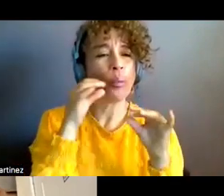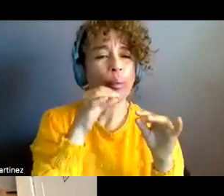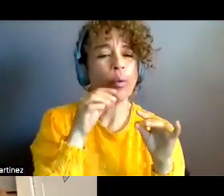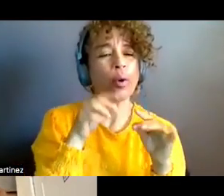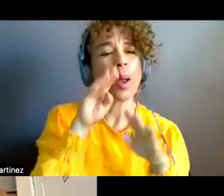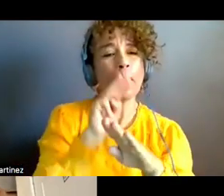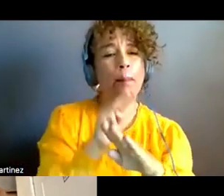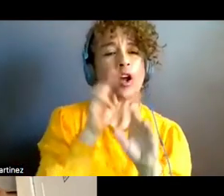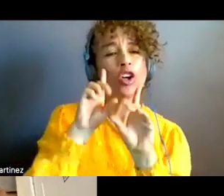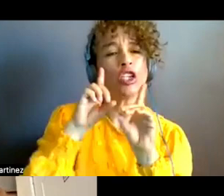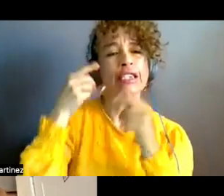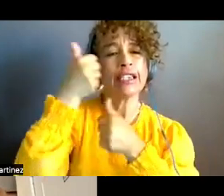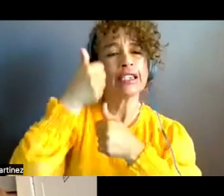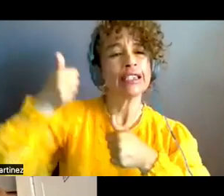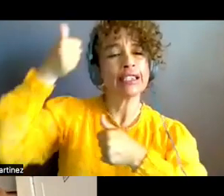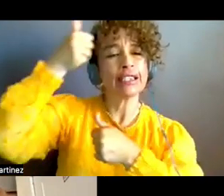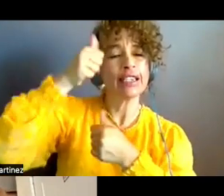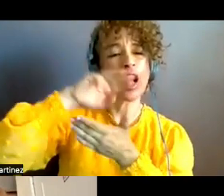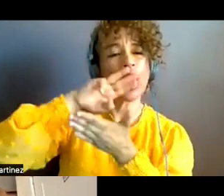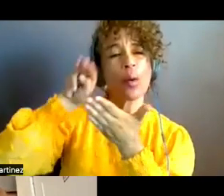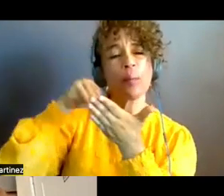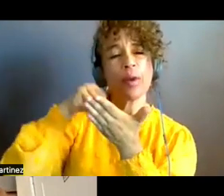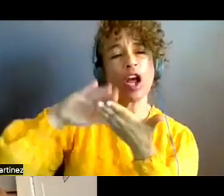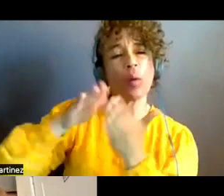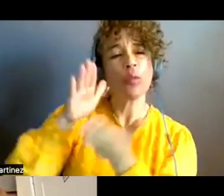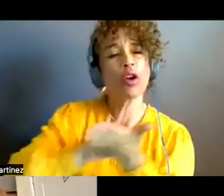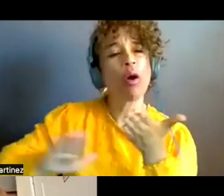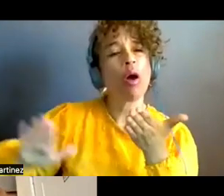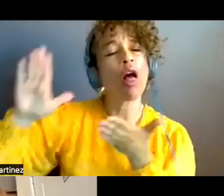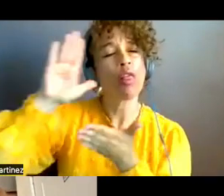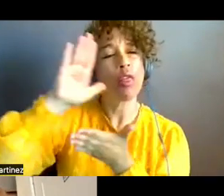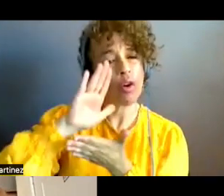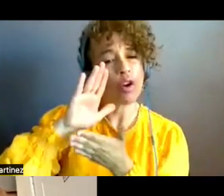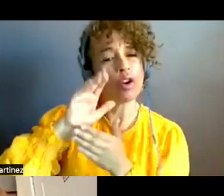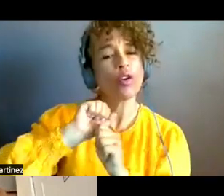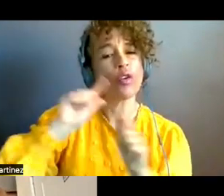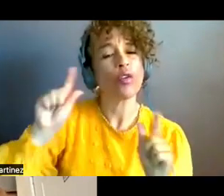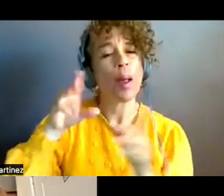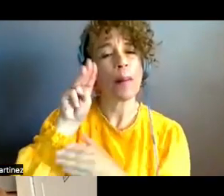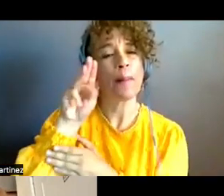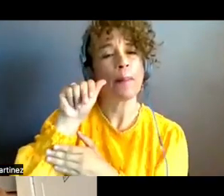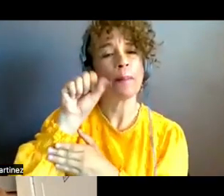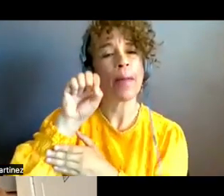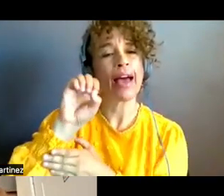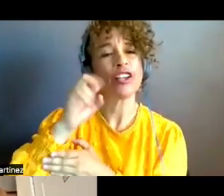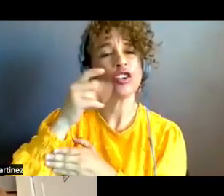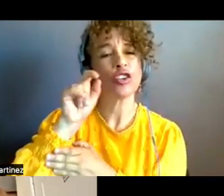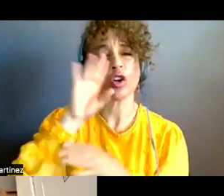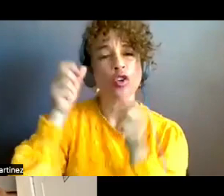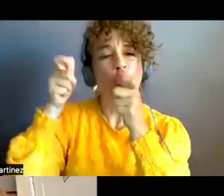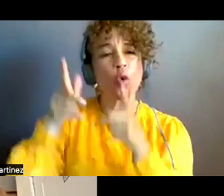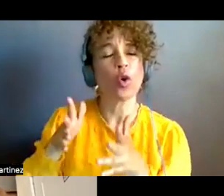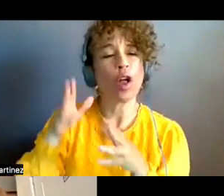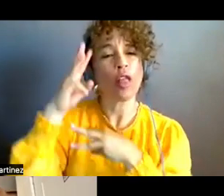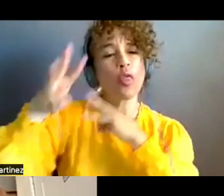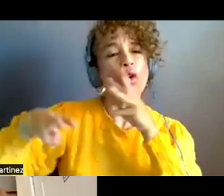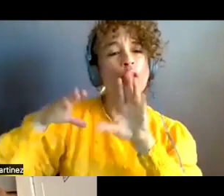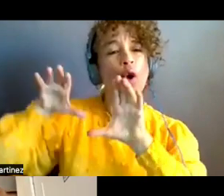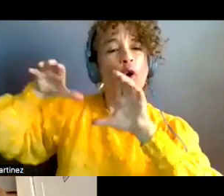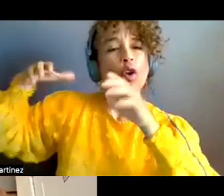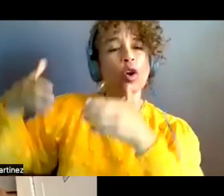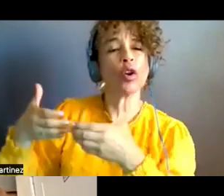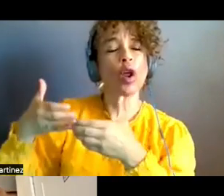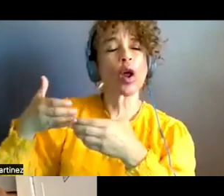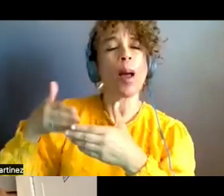pianist and the music department chair at Middlesex Community College, Bedford and Lowell, Massachusetts, and director of a World of